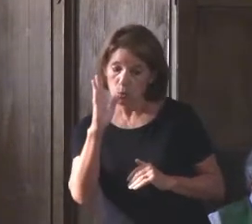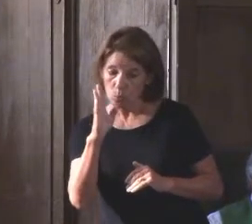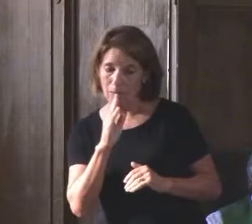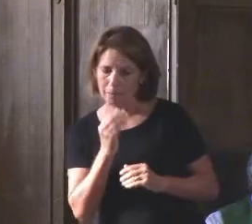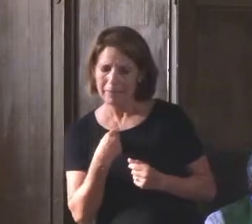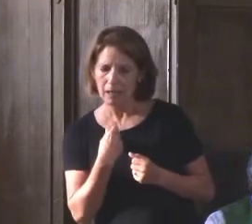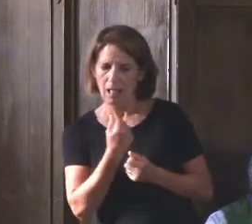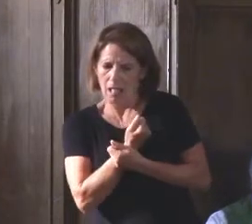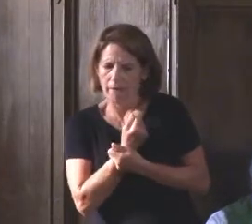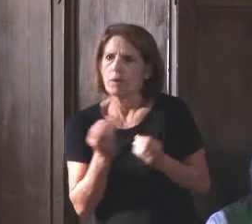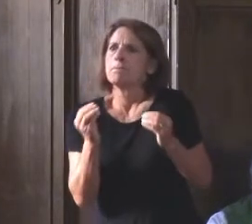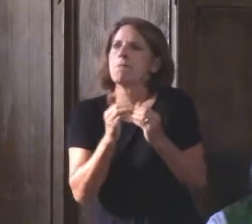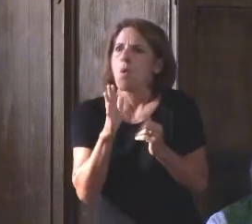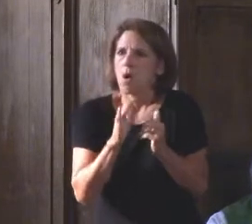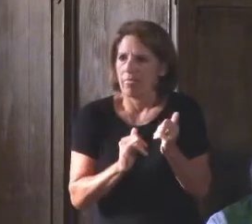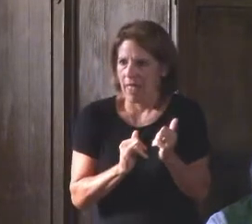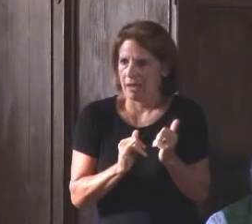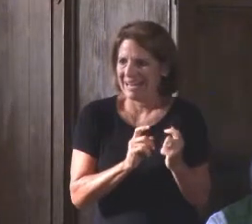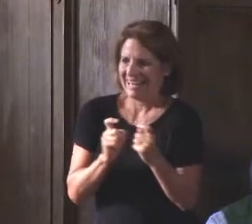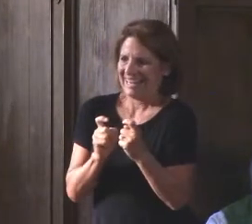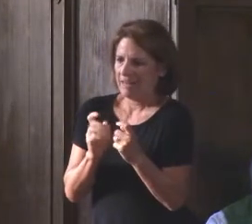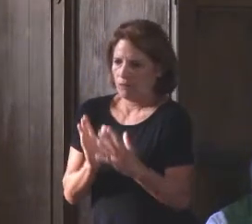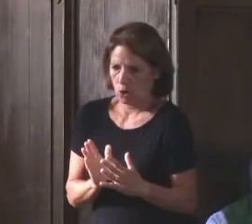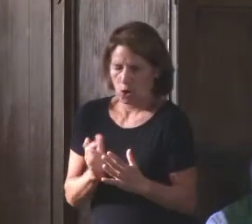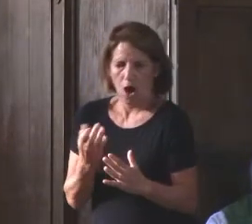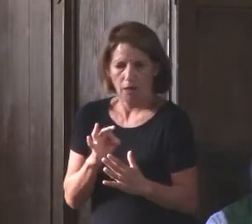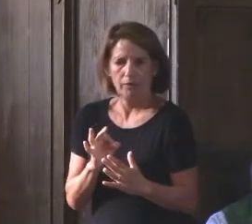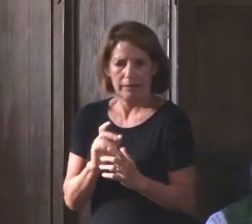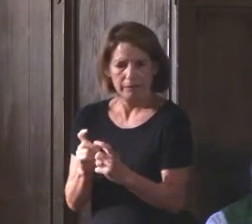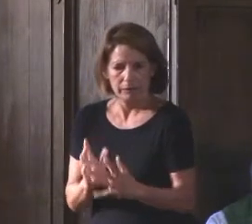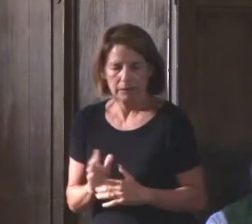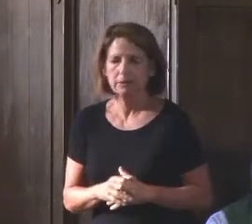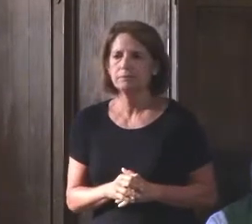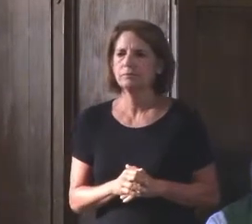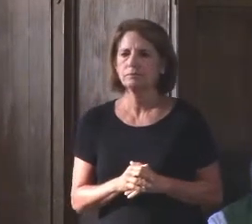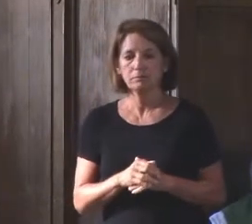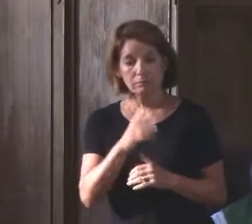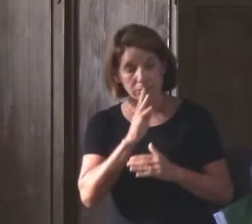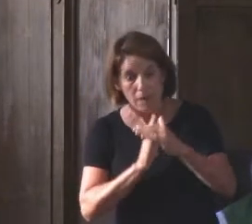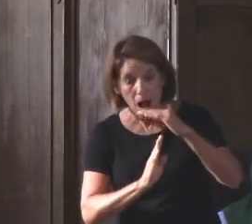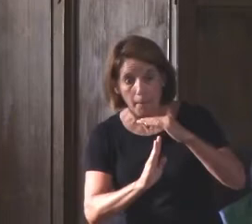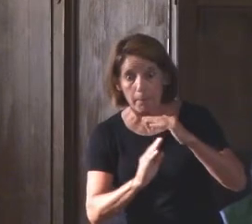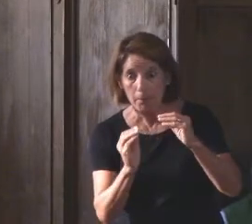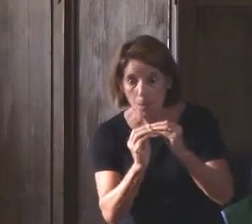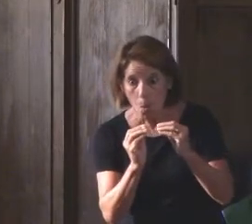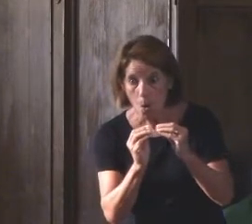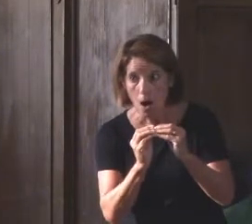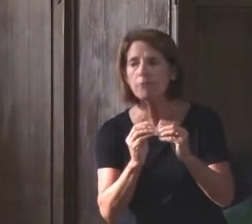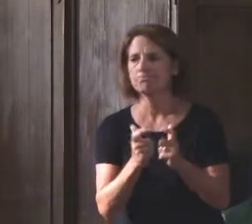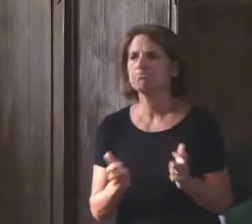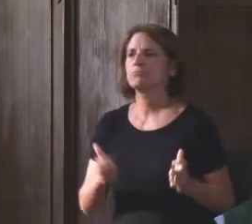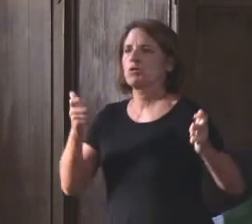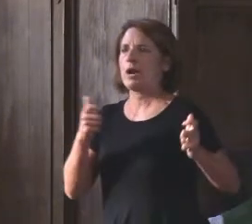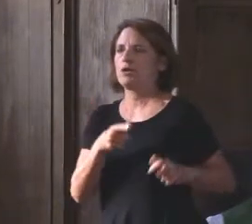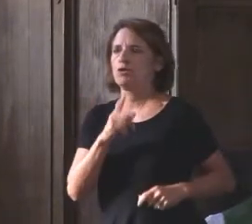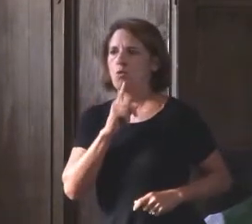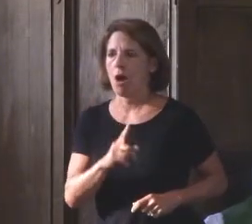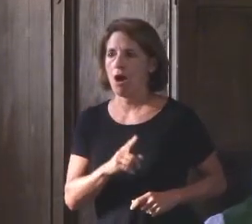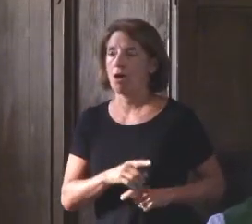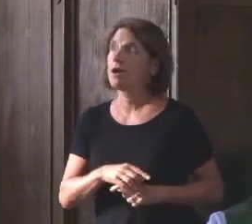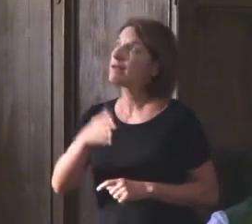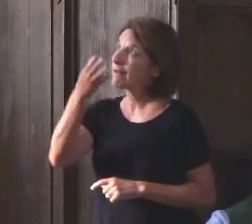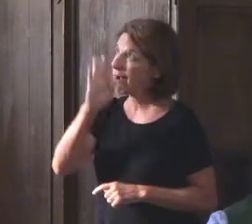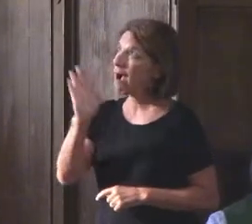gifts. Humble yourself the more, the greater you are, and you will find favor with God.